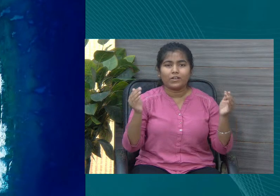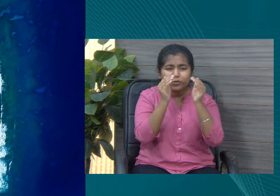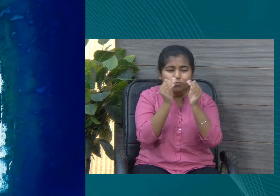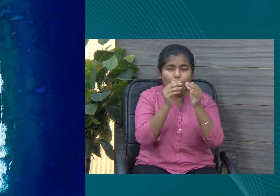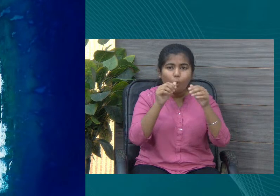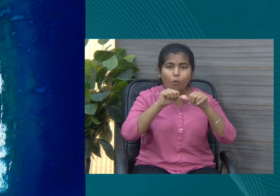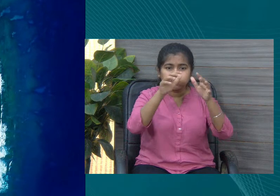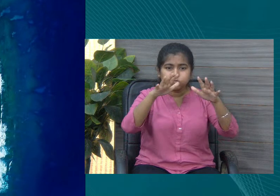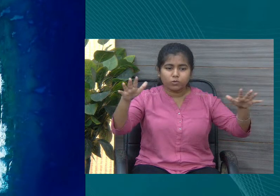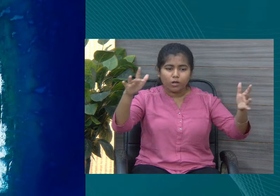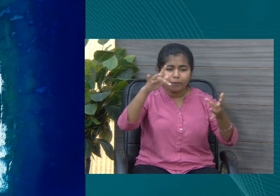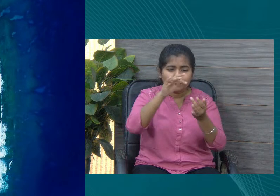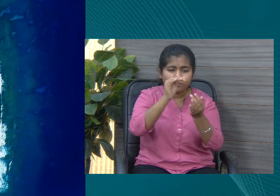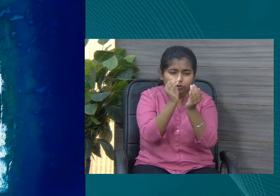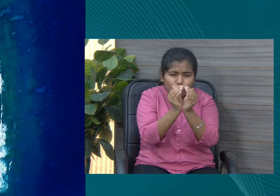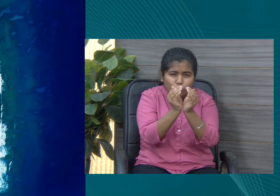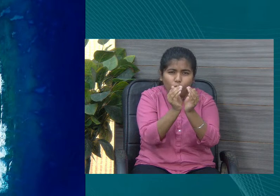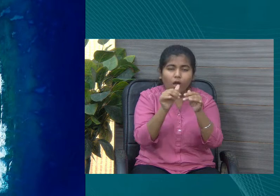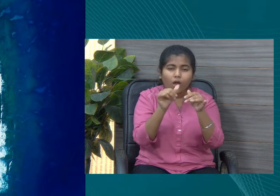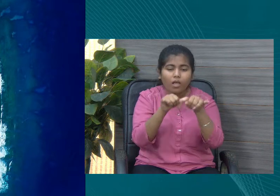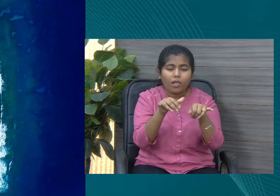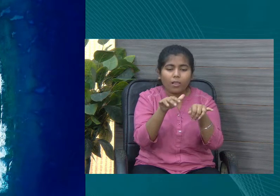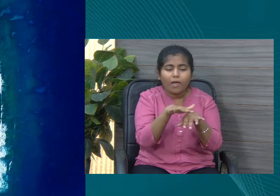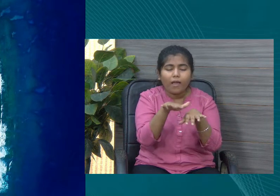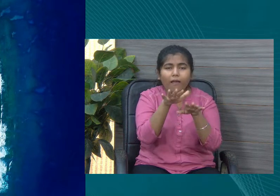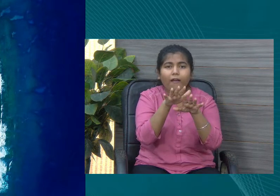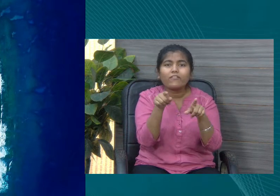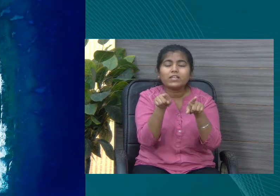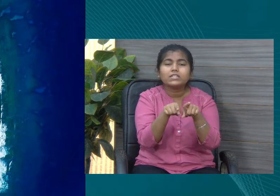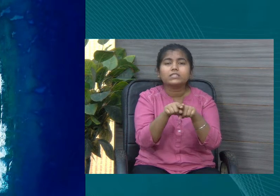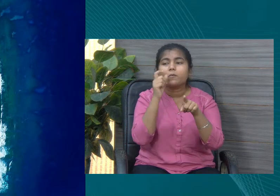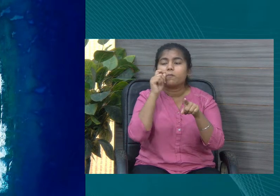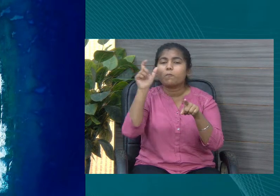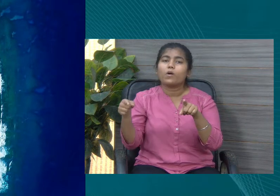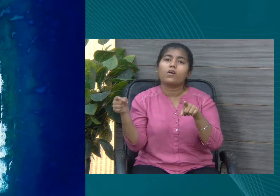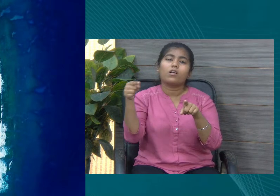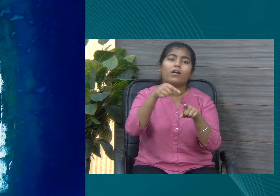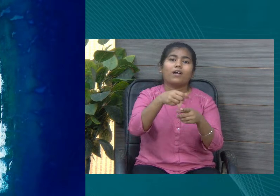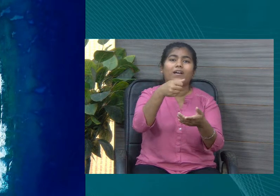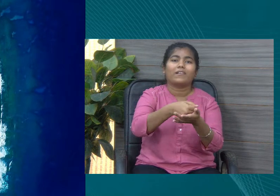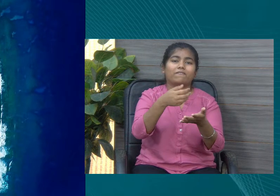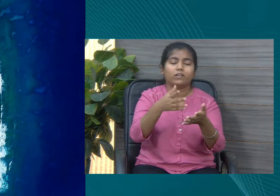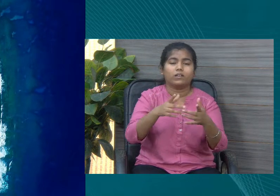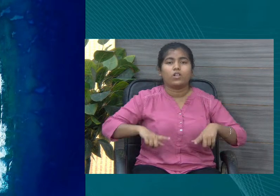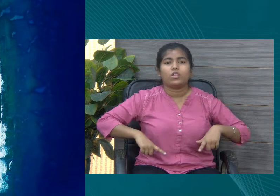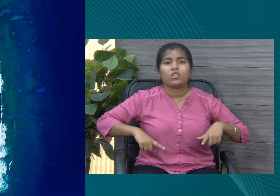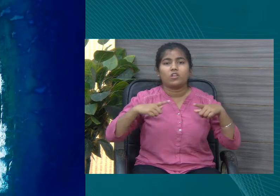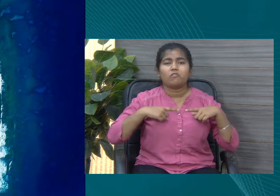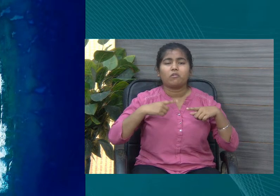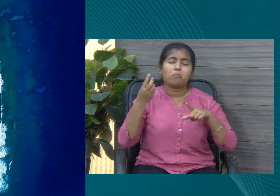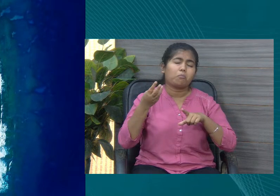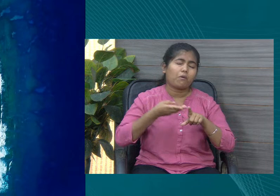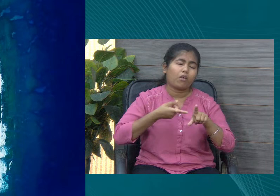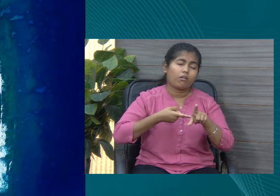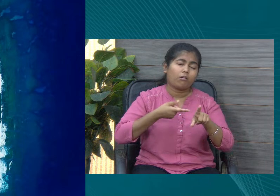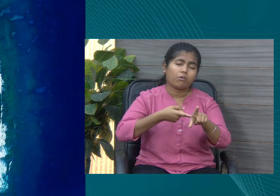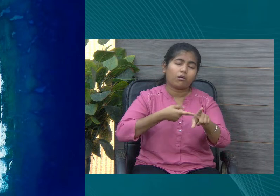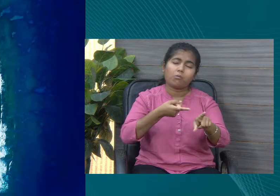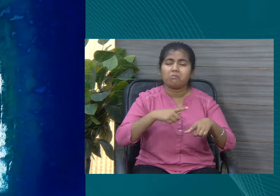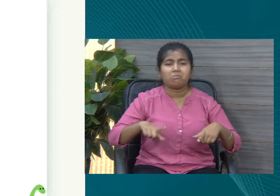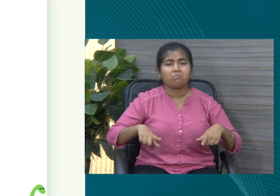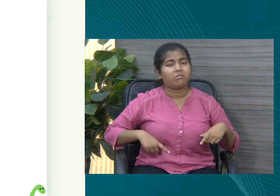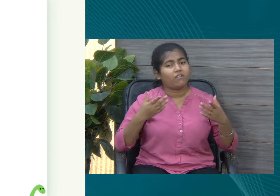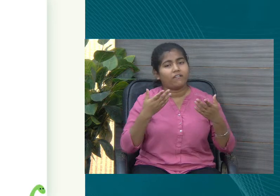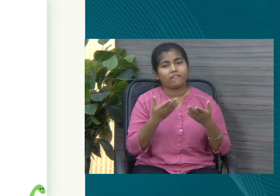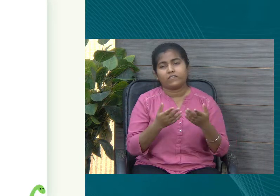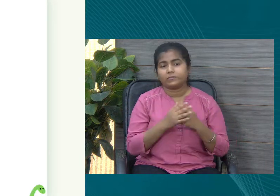Right. This is the island where Robinson Crusoe was living lonely for many years.